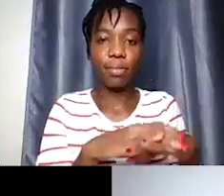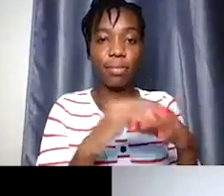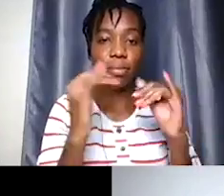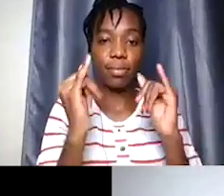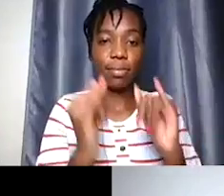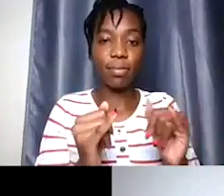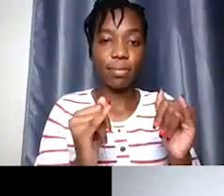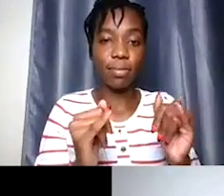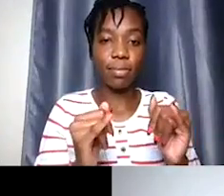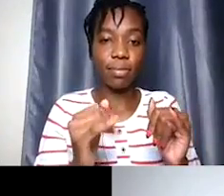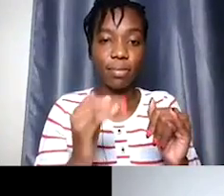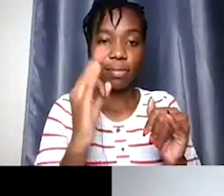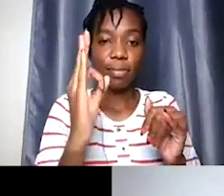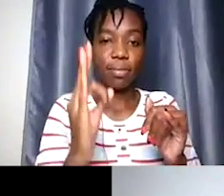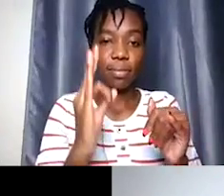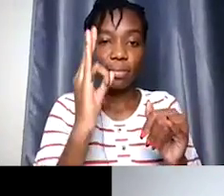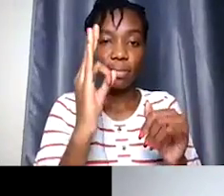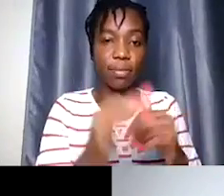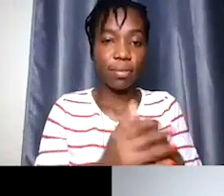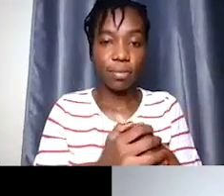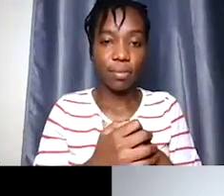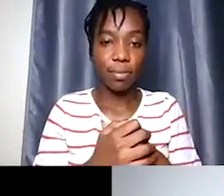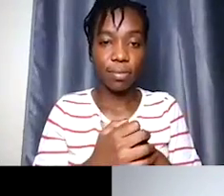so that we can also keep growing.